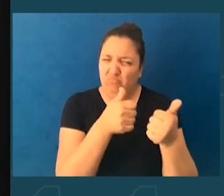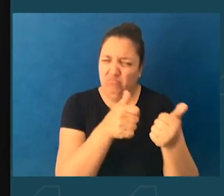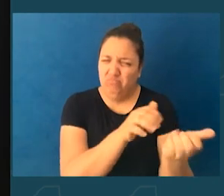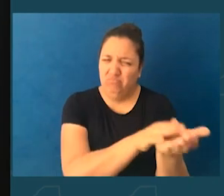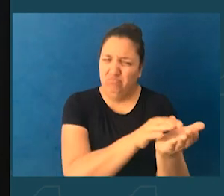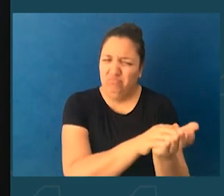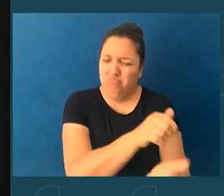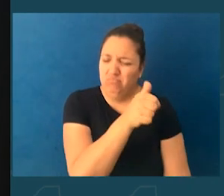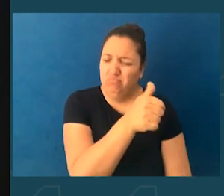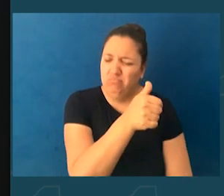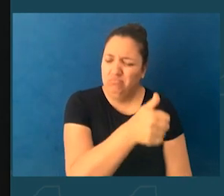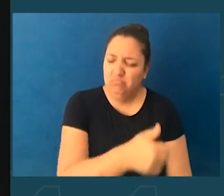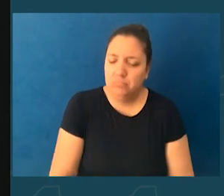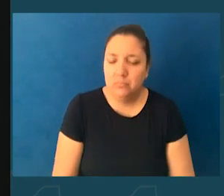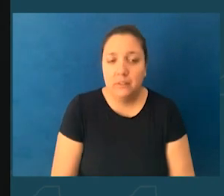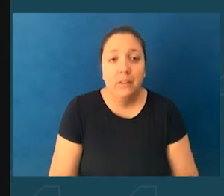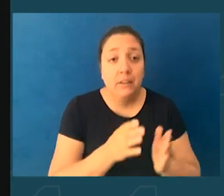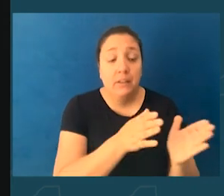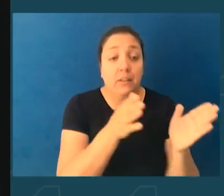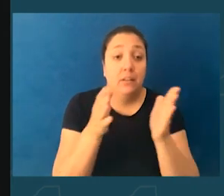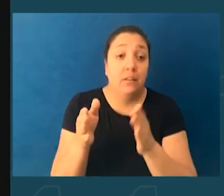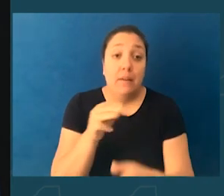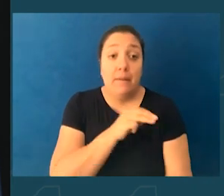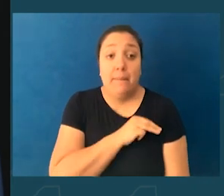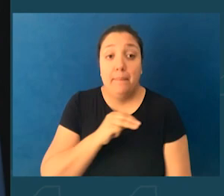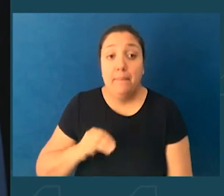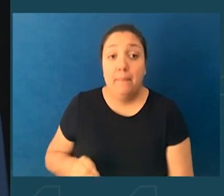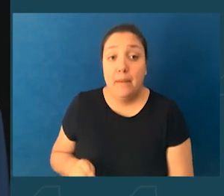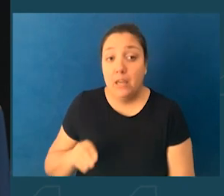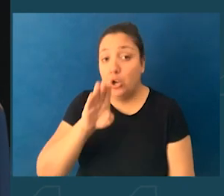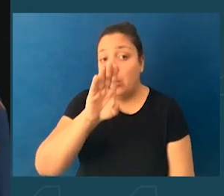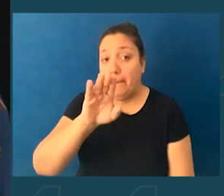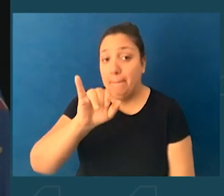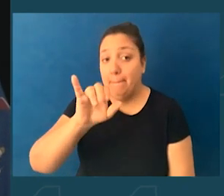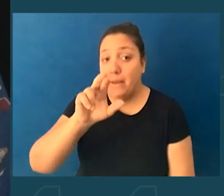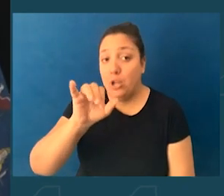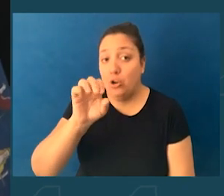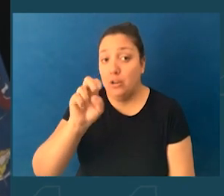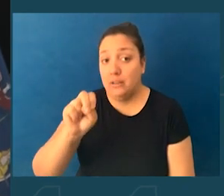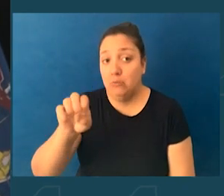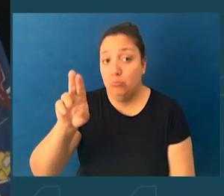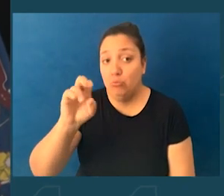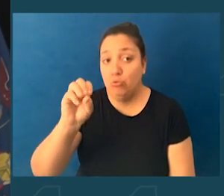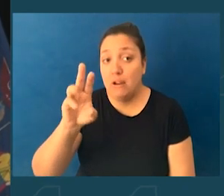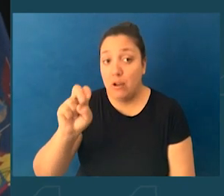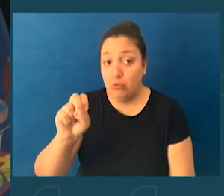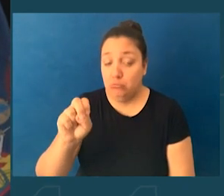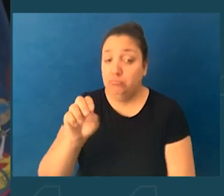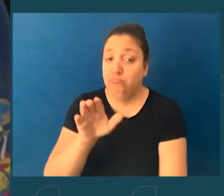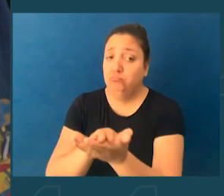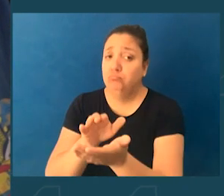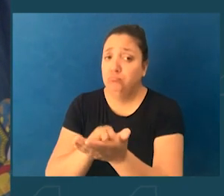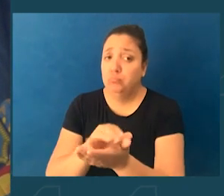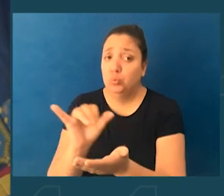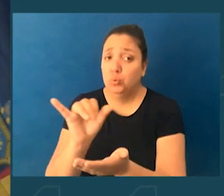I feel that you'll be hearing from our great Mayor Byron Brown. I want to recognize him here as well, be introducing him.